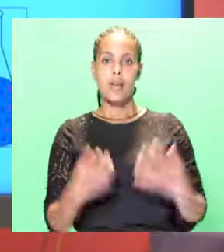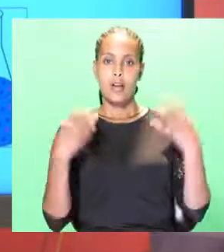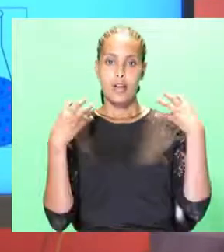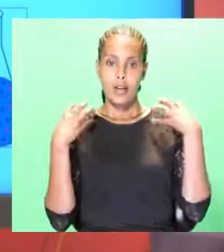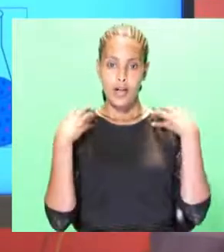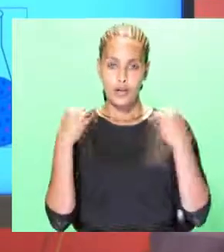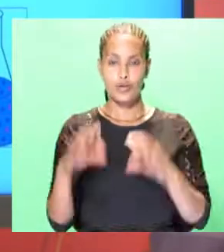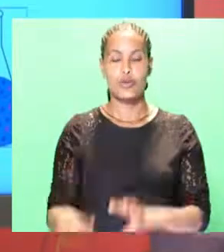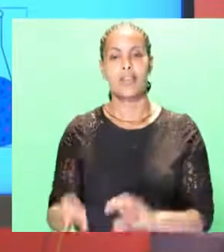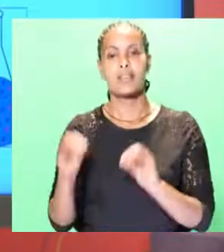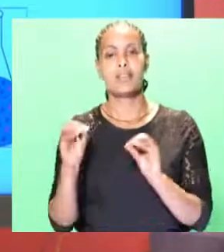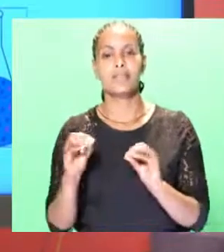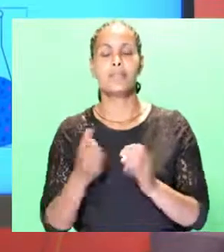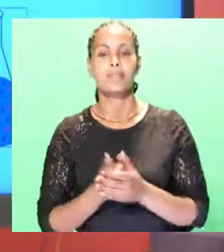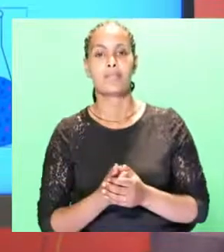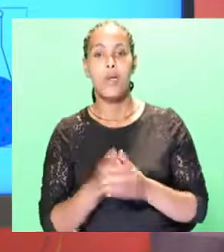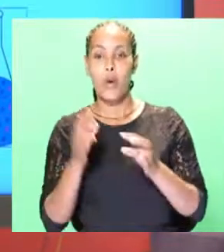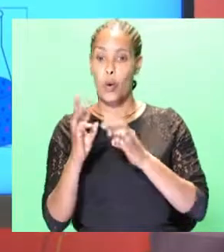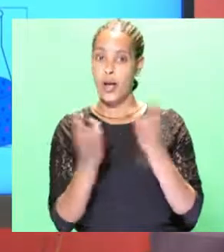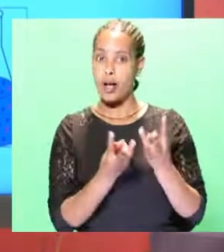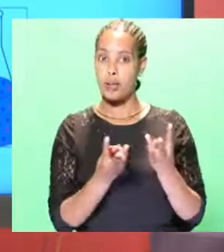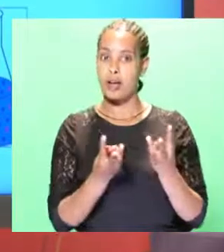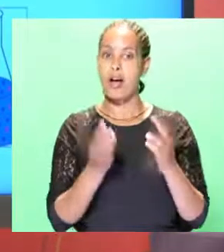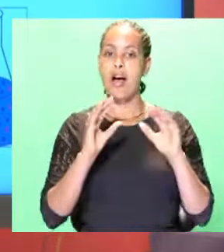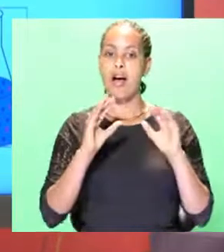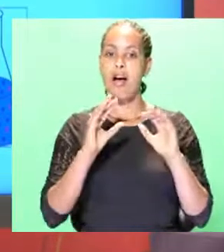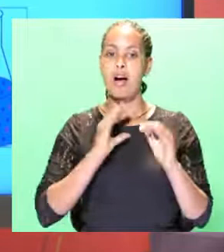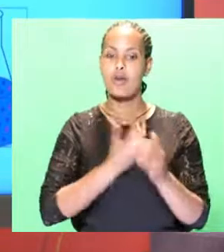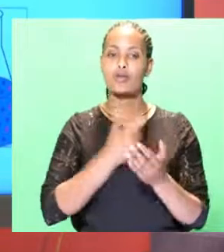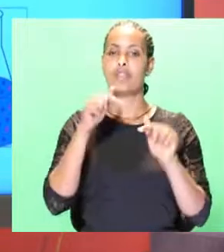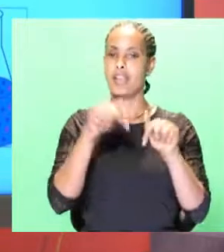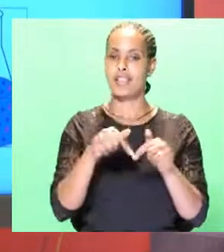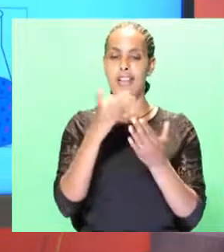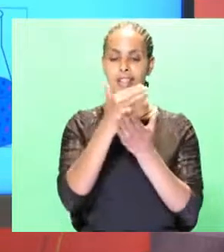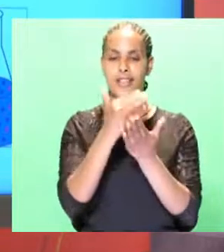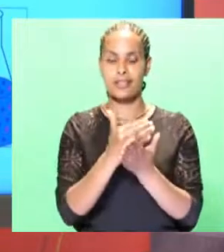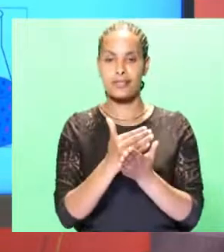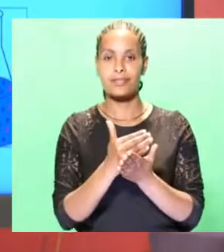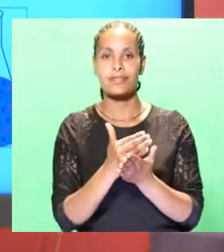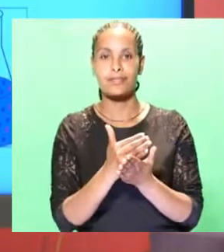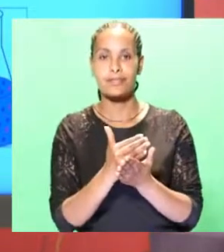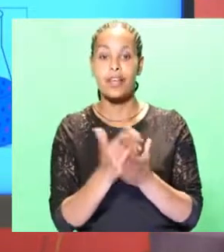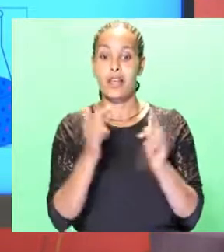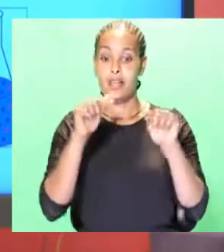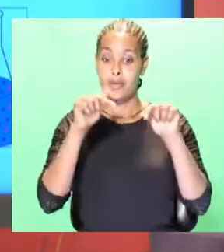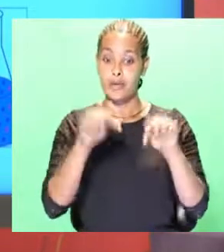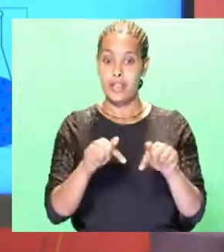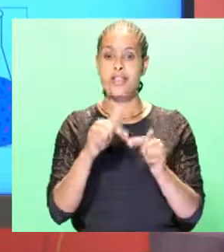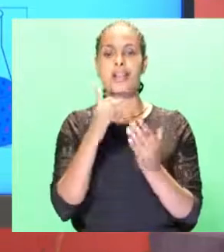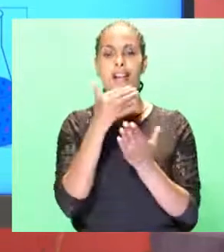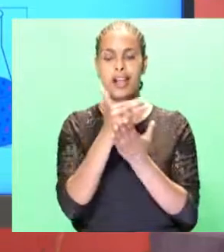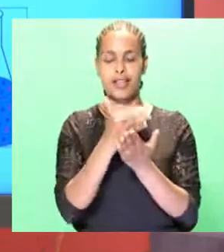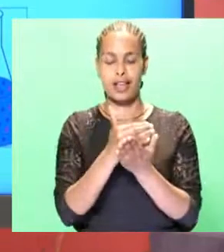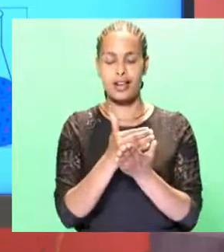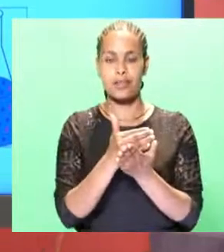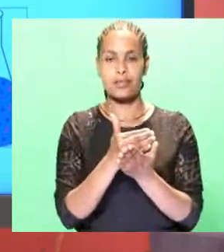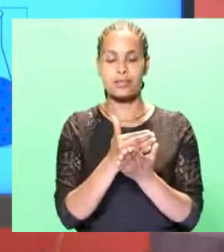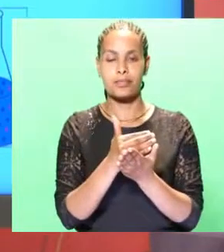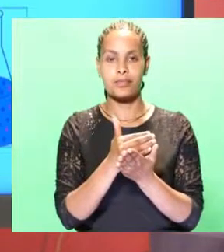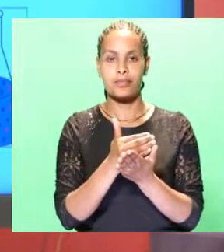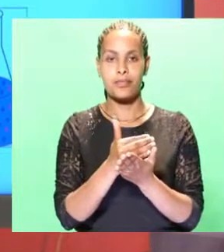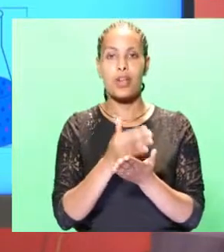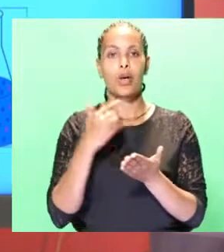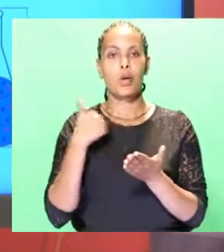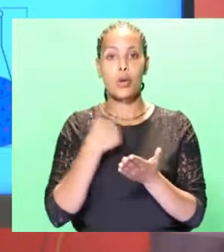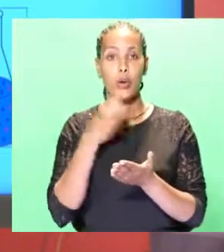Hello students, welcome to our today's lesson. In our today's lesson,